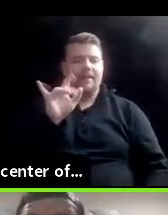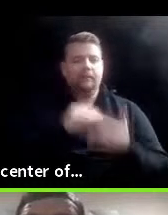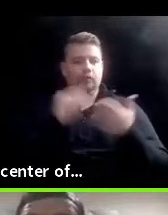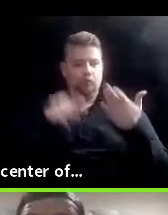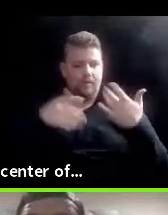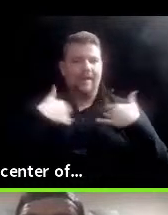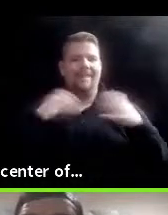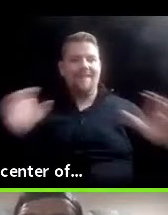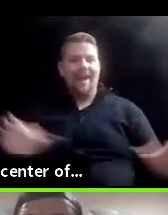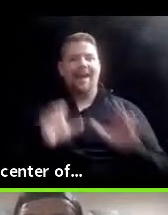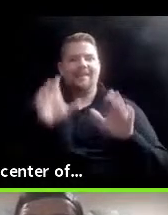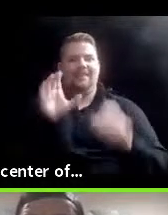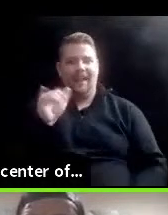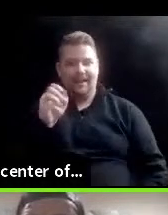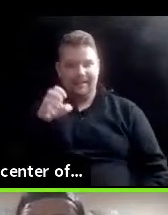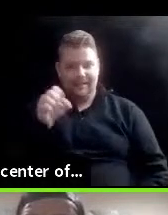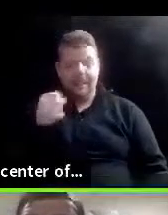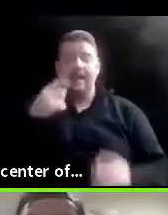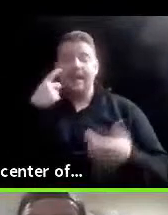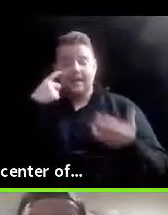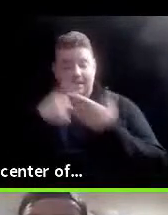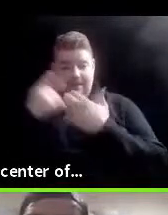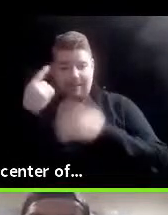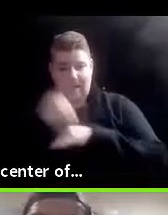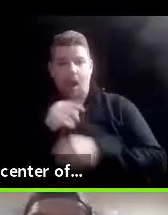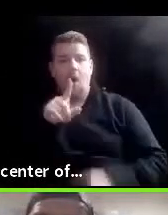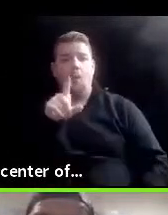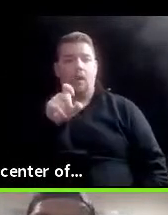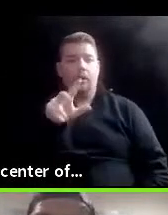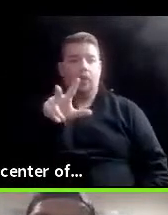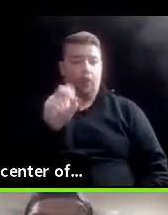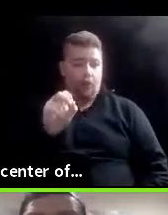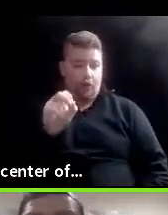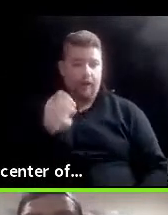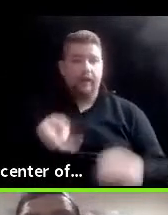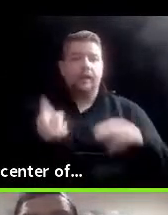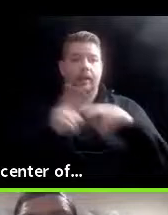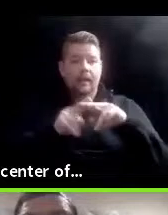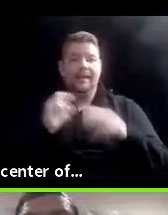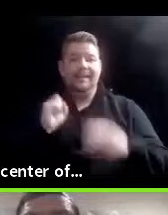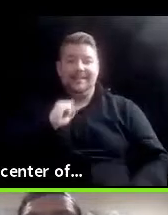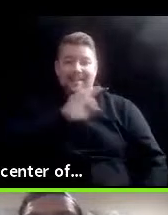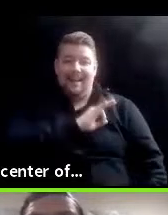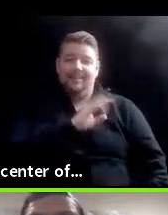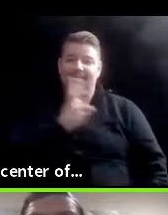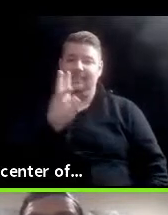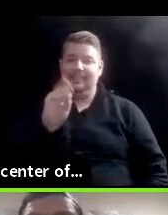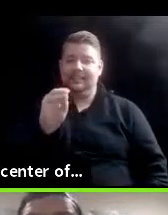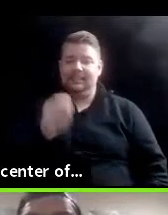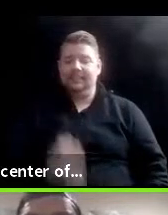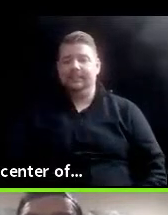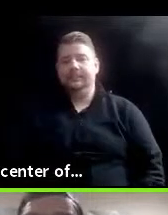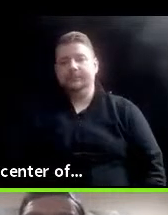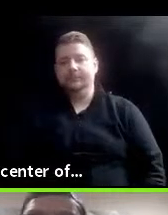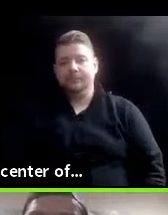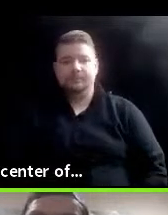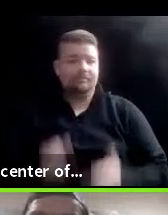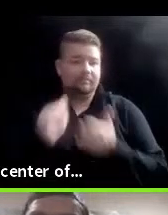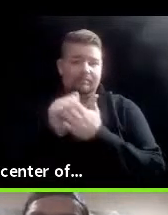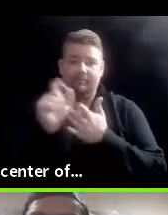cases. So I looked at today's data and there's 130 and staff is 60. So that's